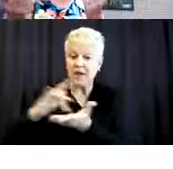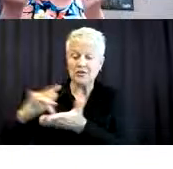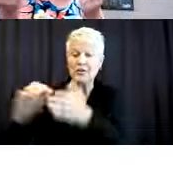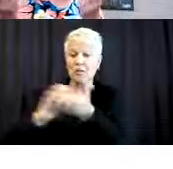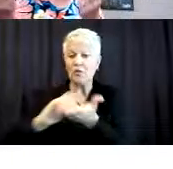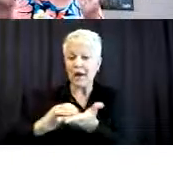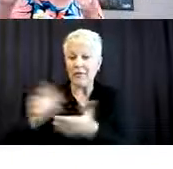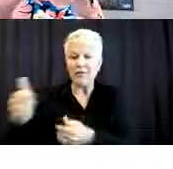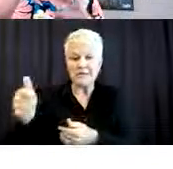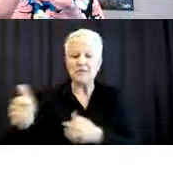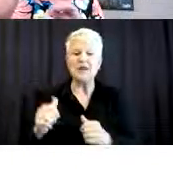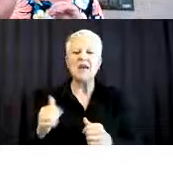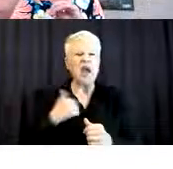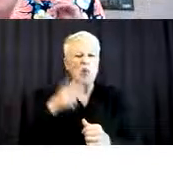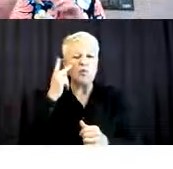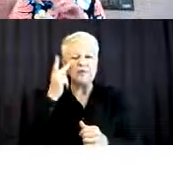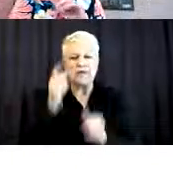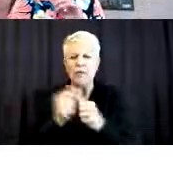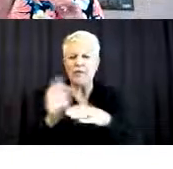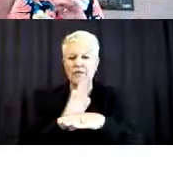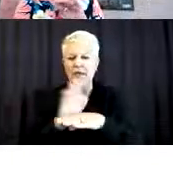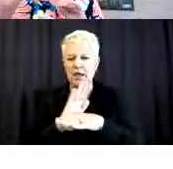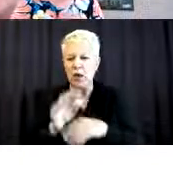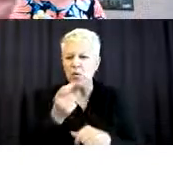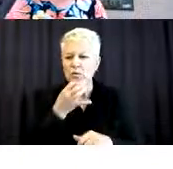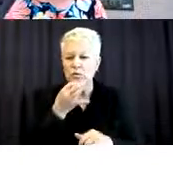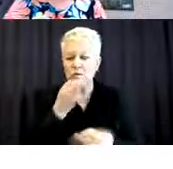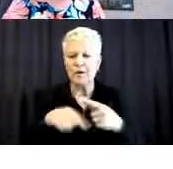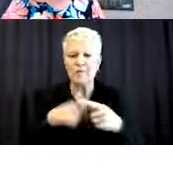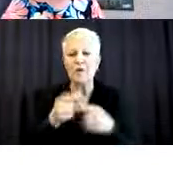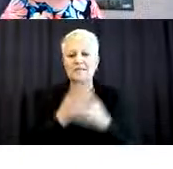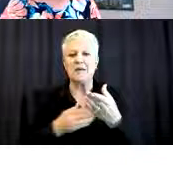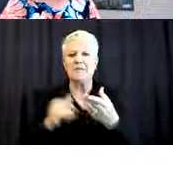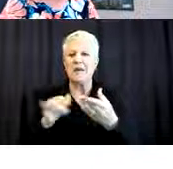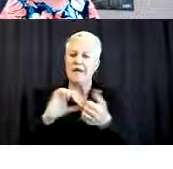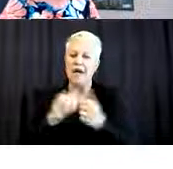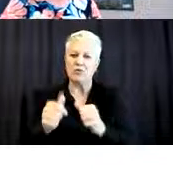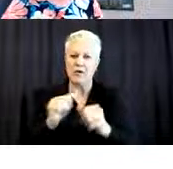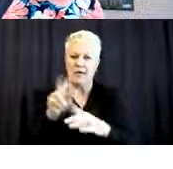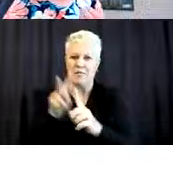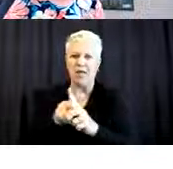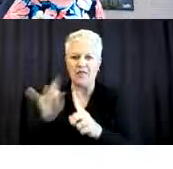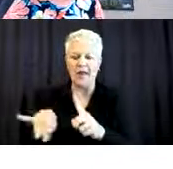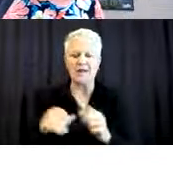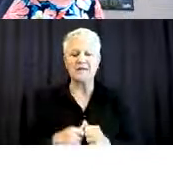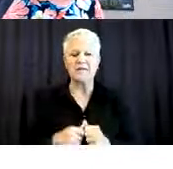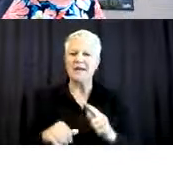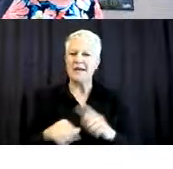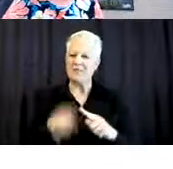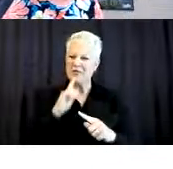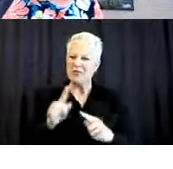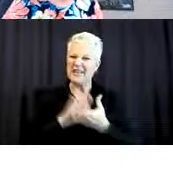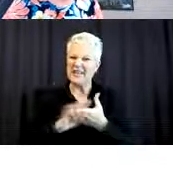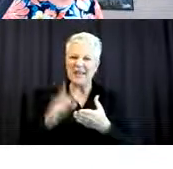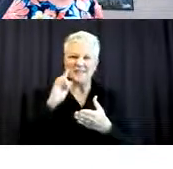of various, and we'll see in a video in a few minutes about some of the applications of this. But how nice this is